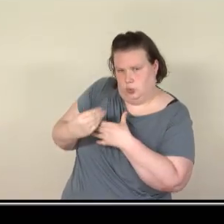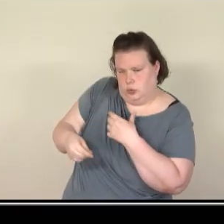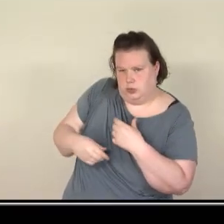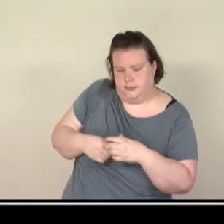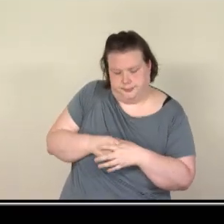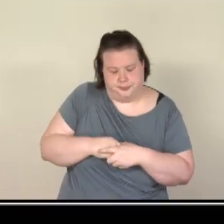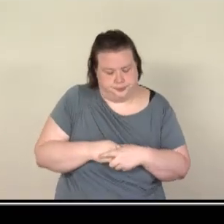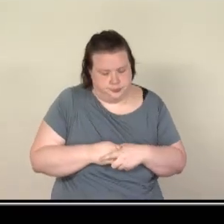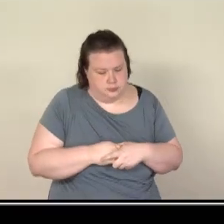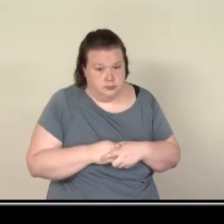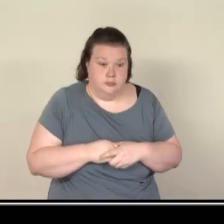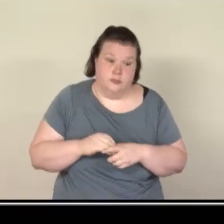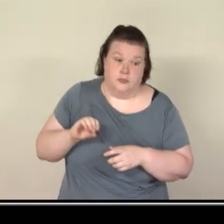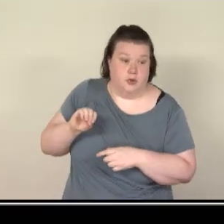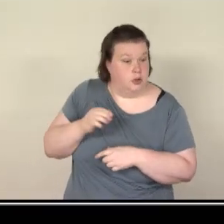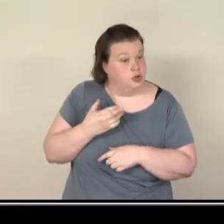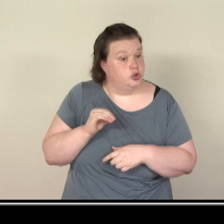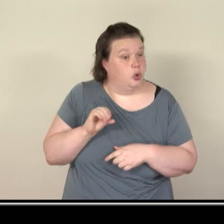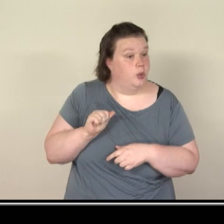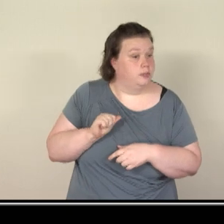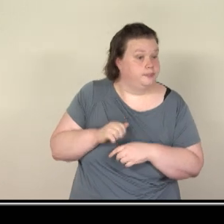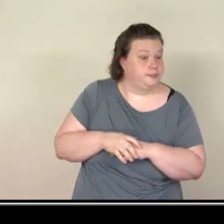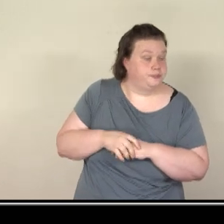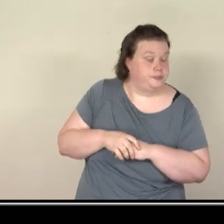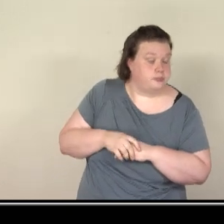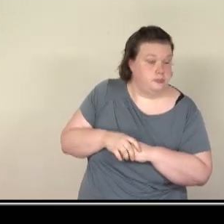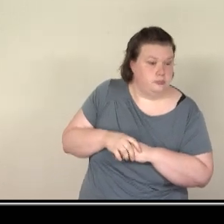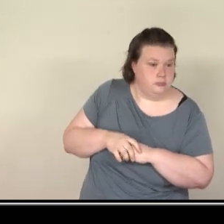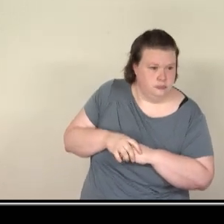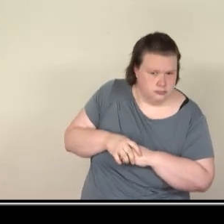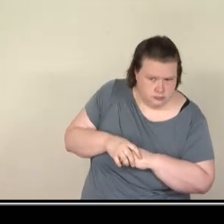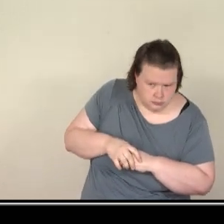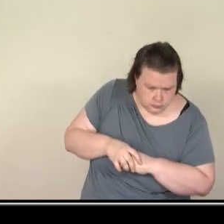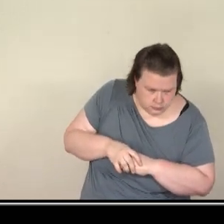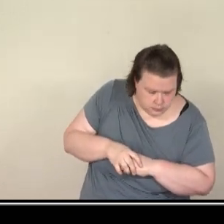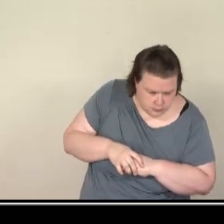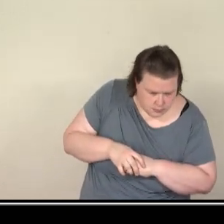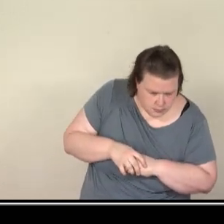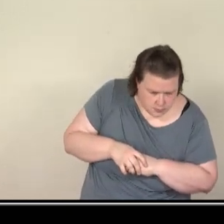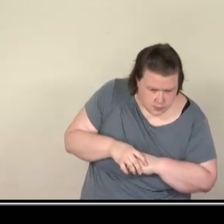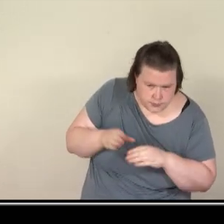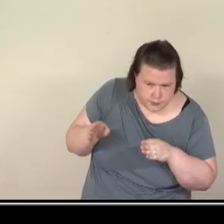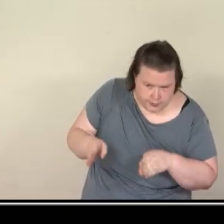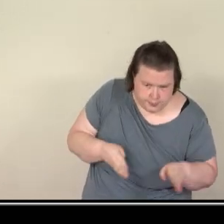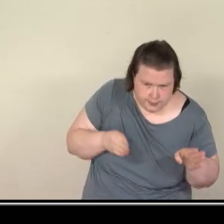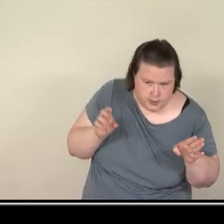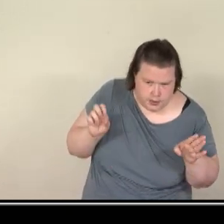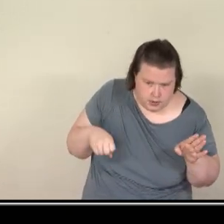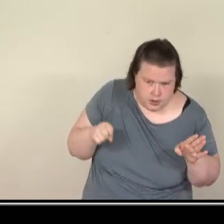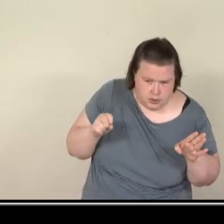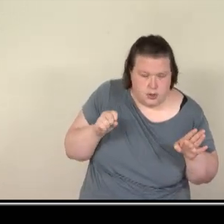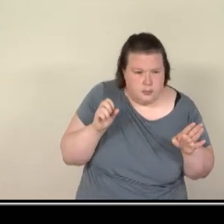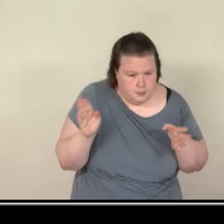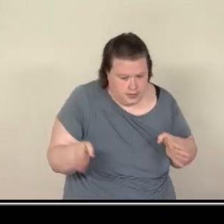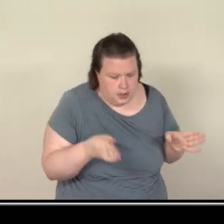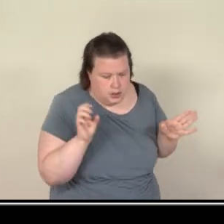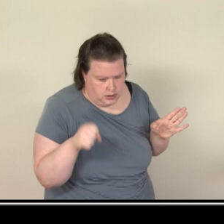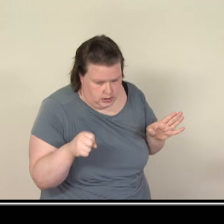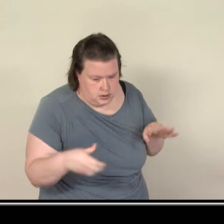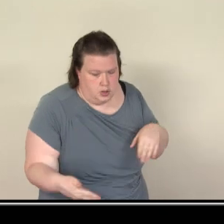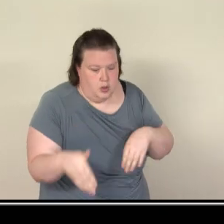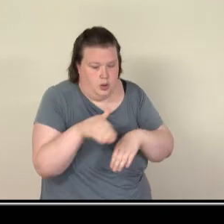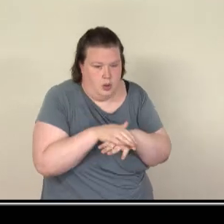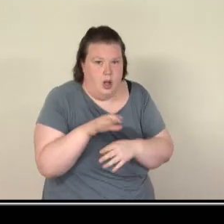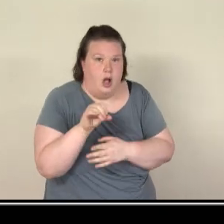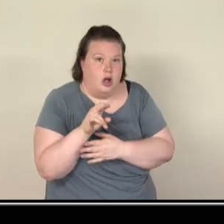Okay, hold on one. Mr. Ochoa. No, it's great. Oh, on the plan? Yep. Yeah, so this is overlaid with a contour map.